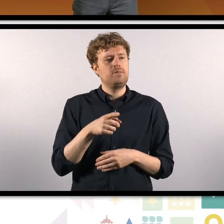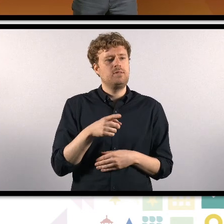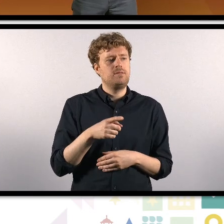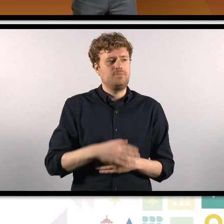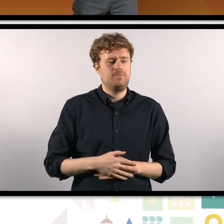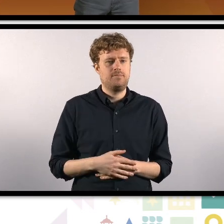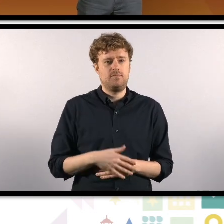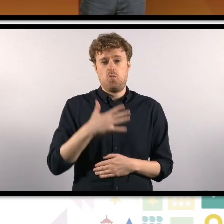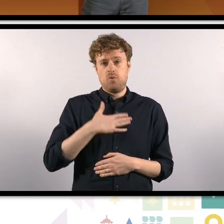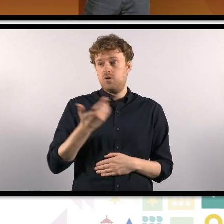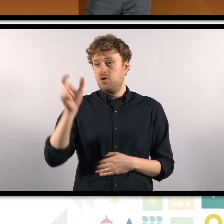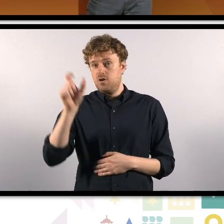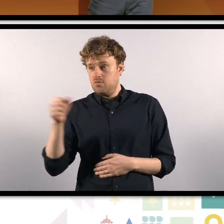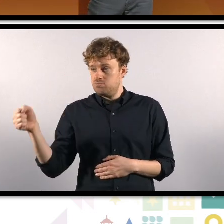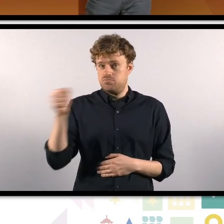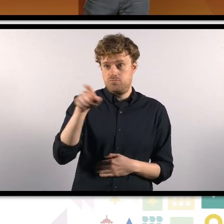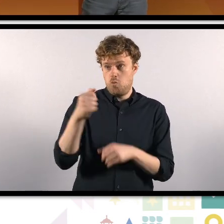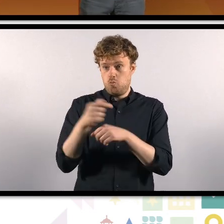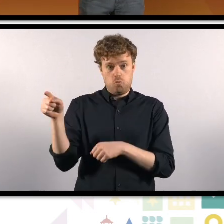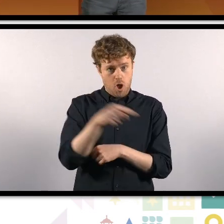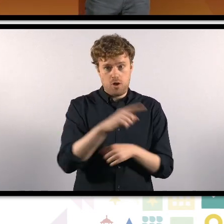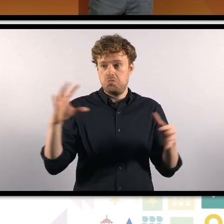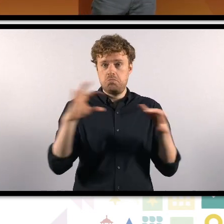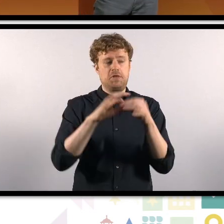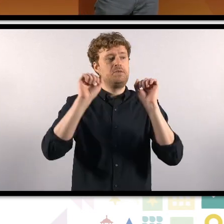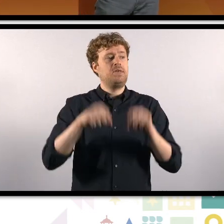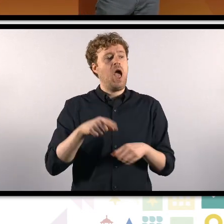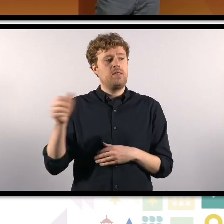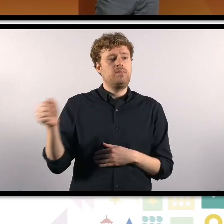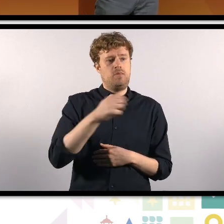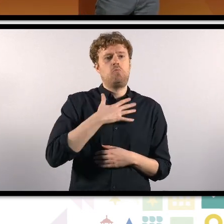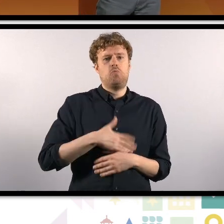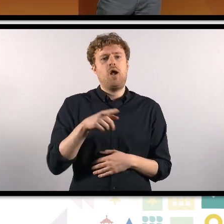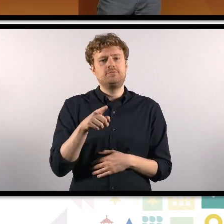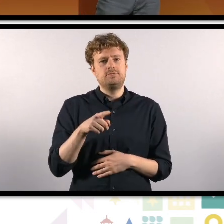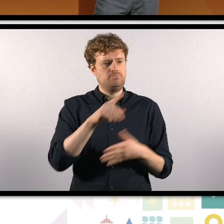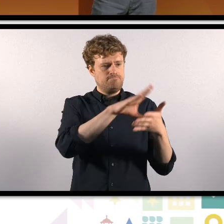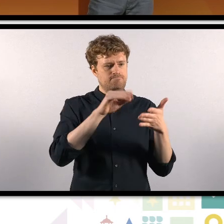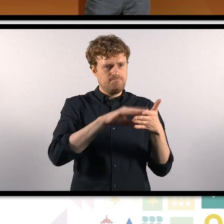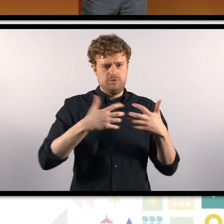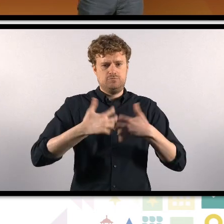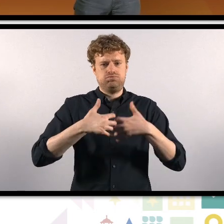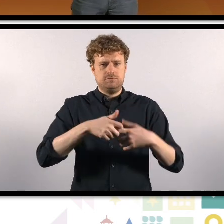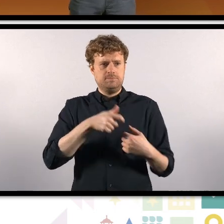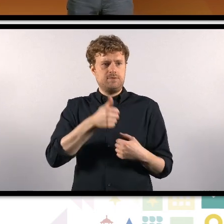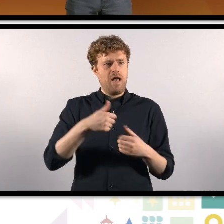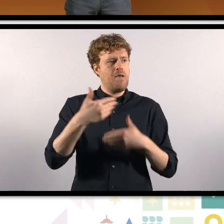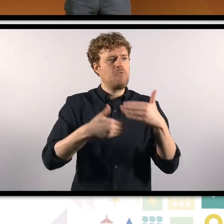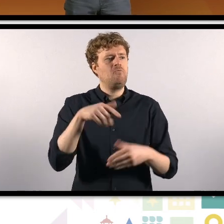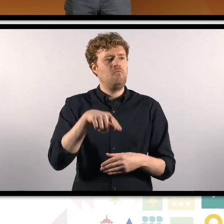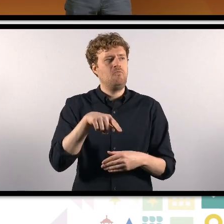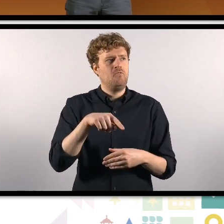these things consistently, of course. And then when the data is coming in, we want to make sure that that is